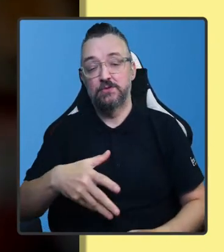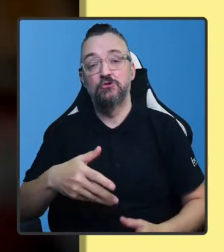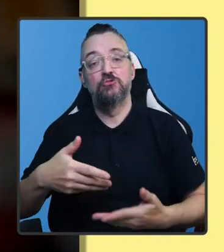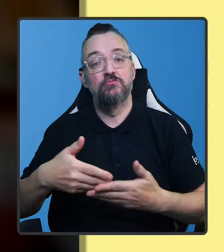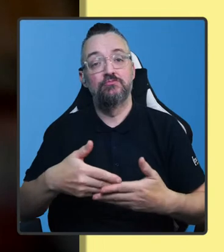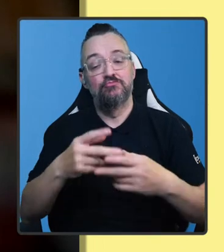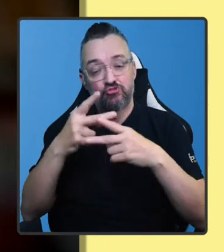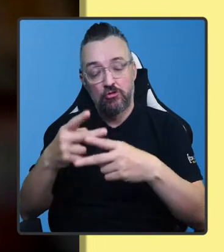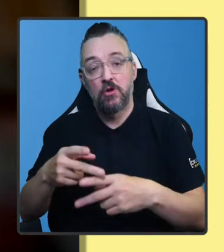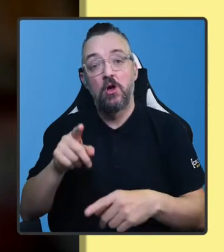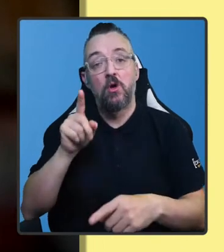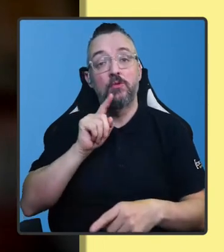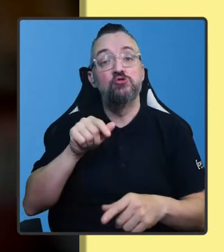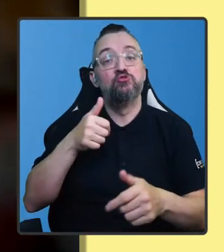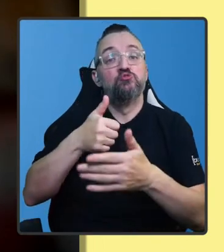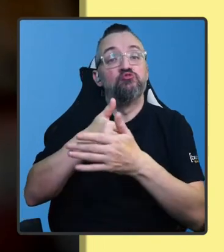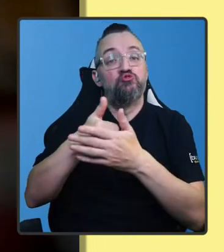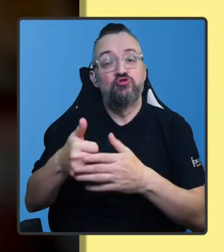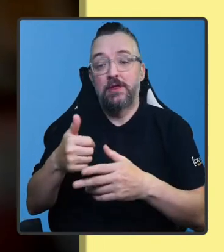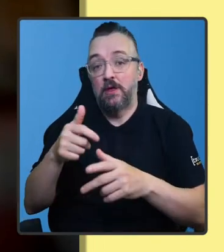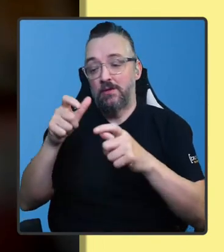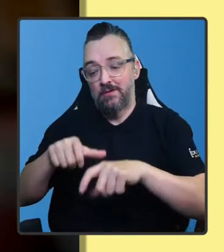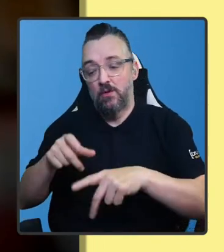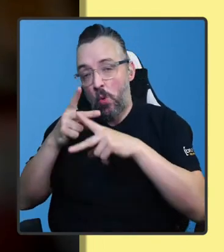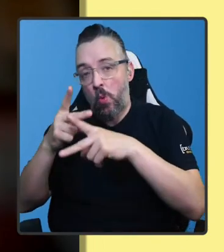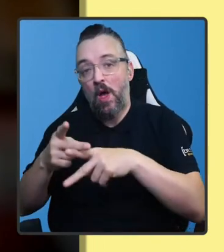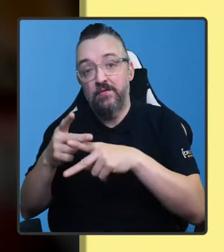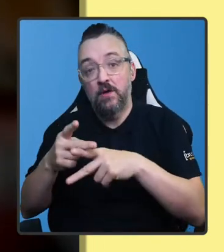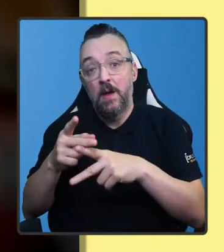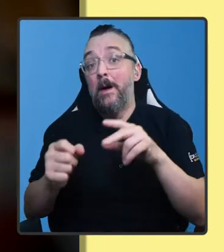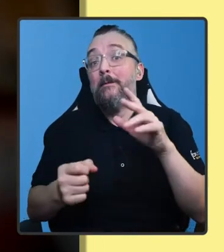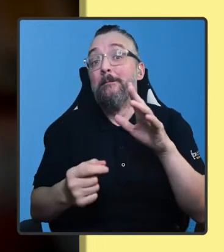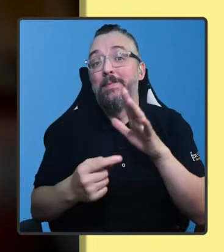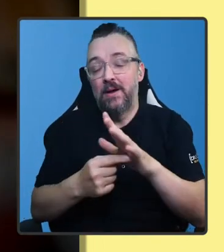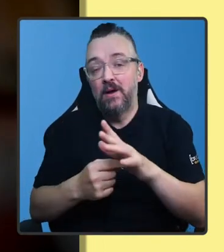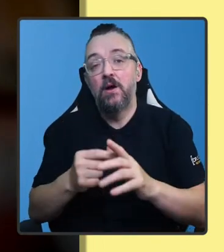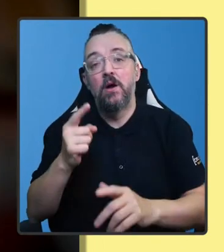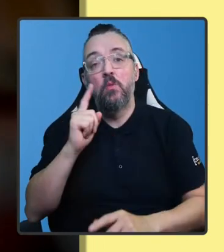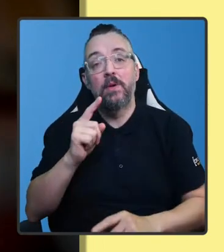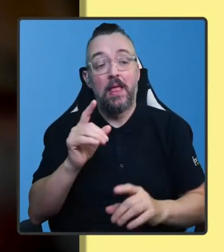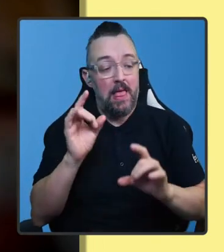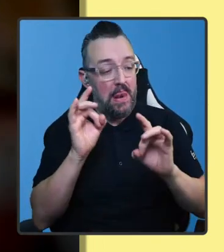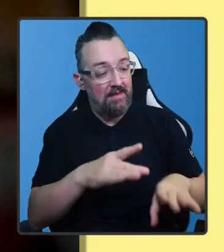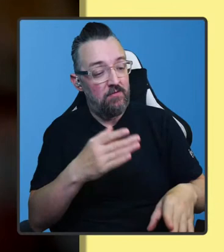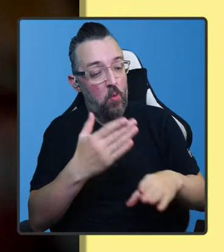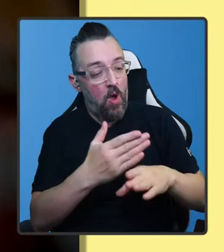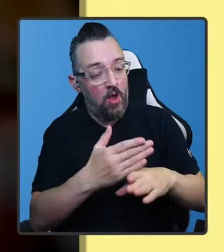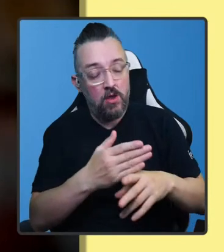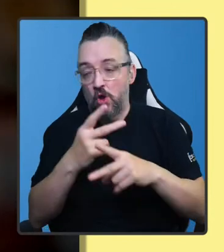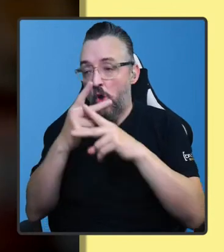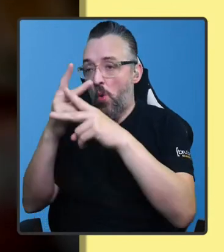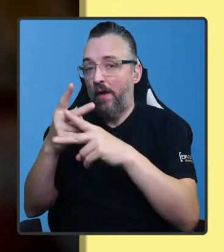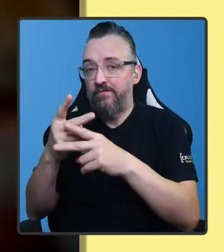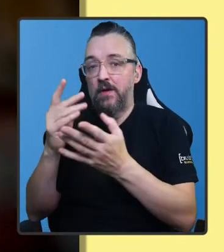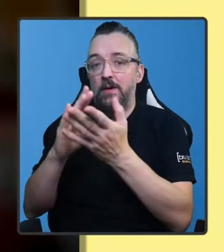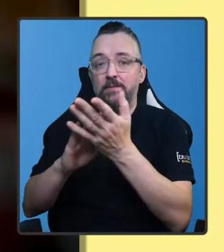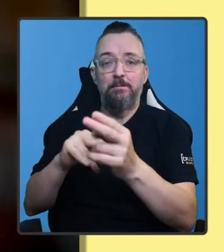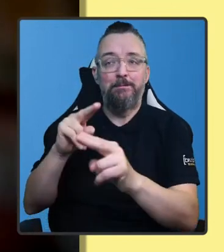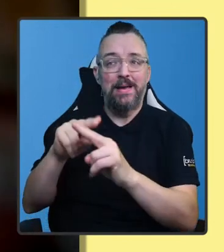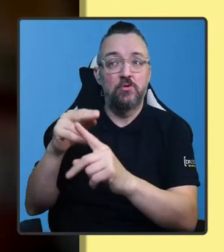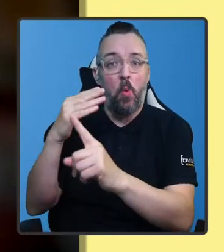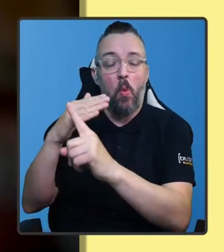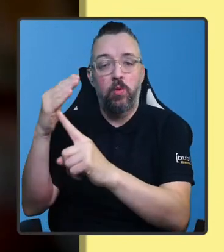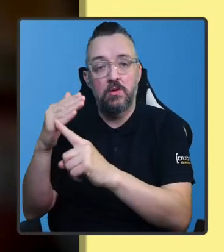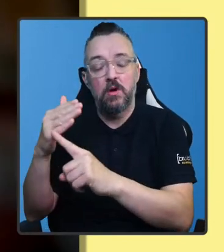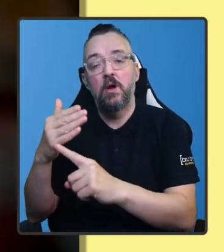stay at home to look after them. Again, mainly women who come out of the workforce to care for elderly parents or who become